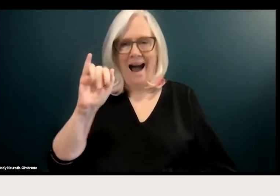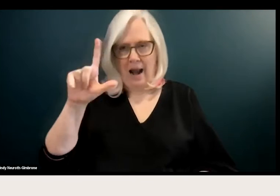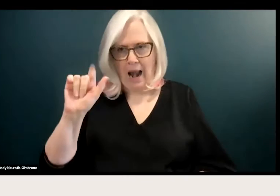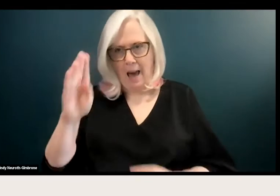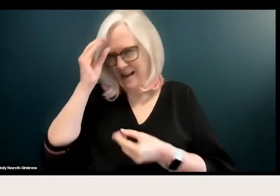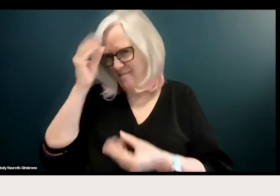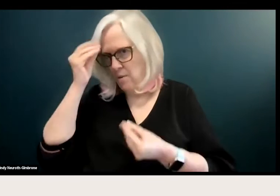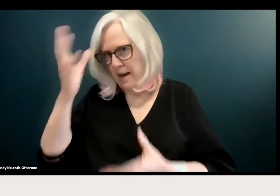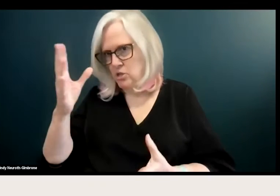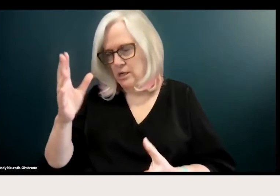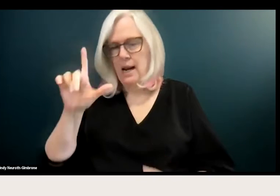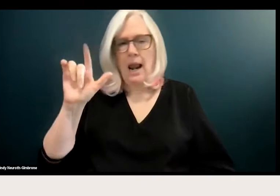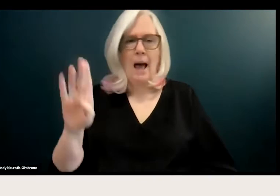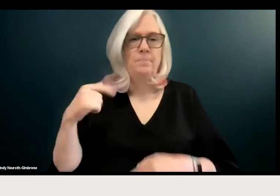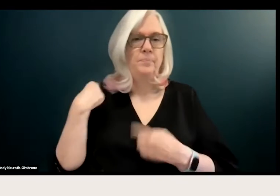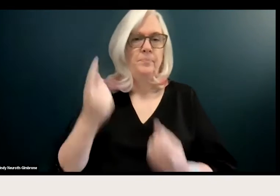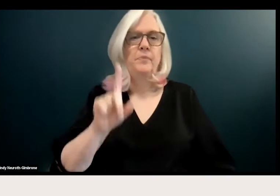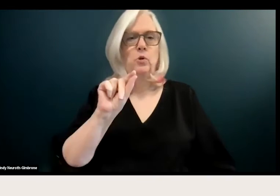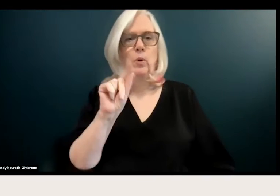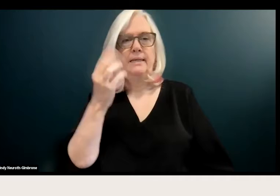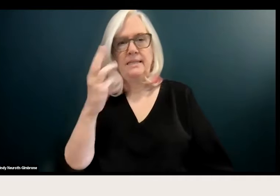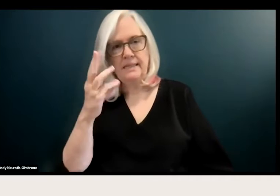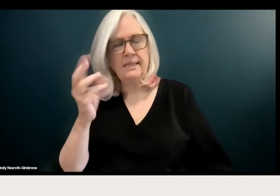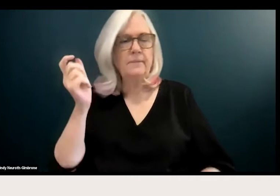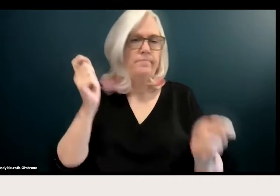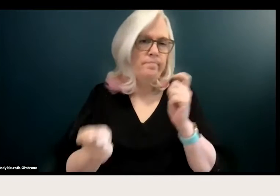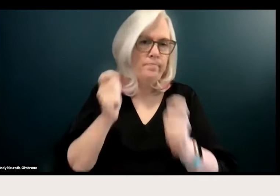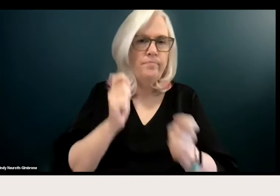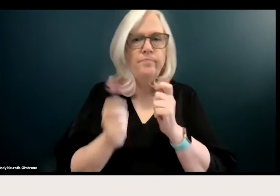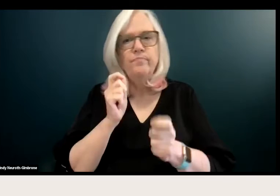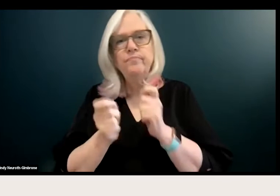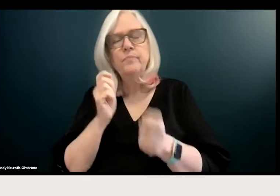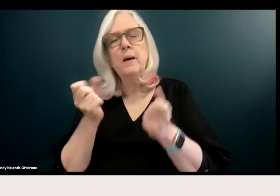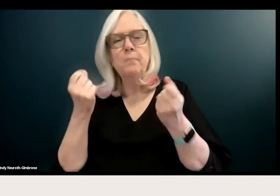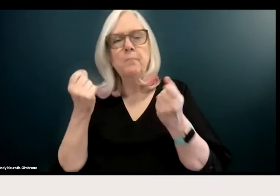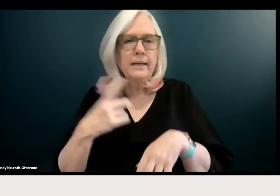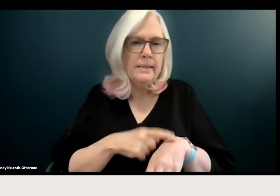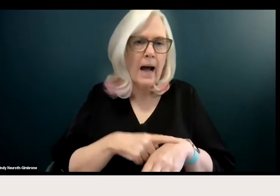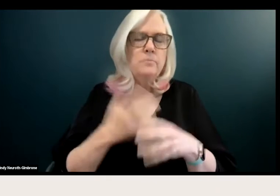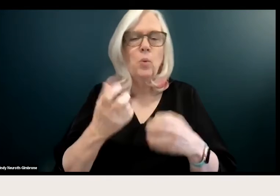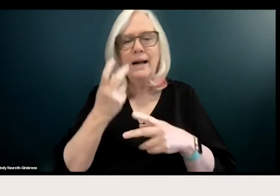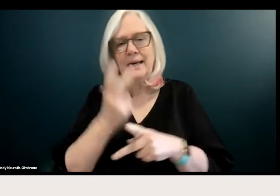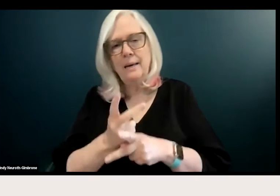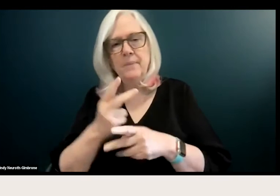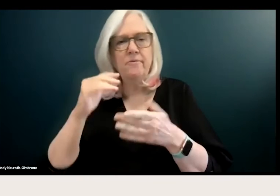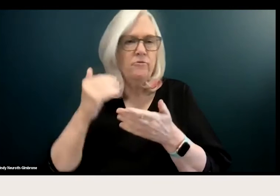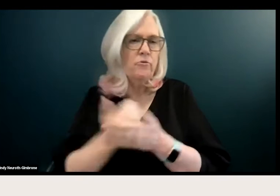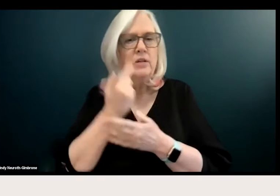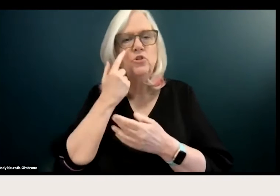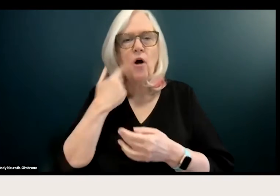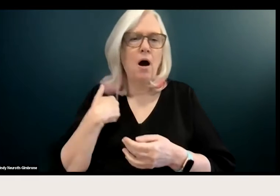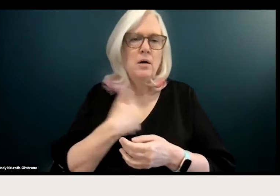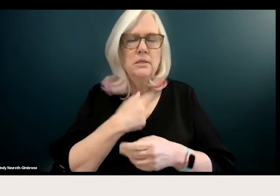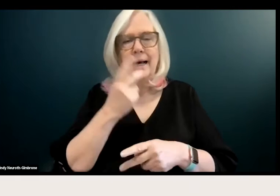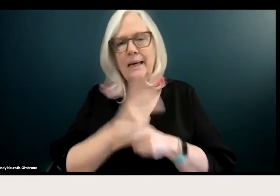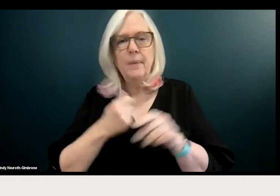since 2016, this course has evolved and been reiterated multiple times to, 1, keep it fresh for us, and to hopefully, keep it